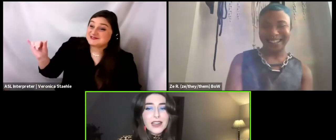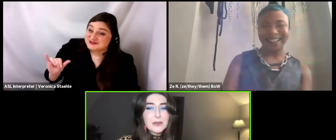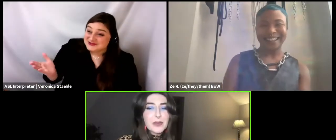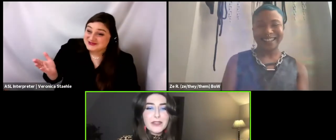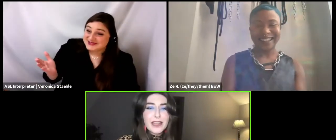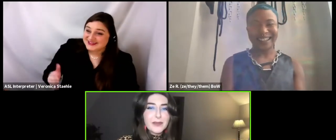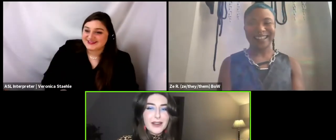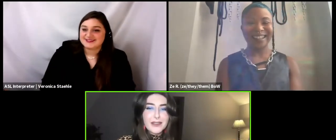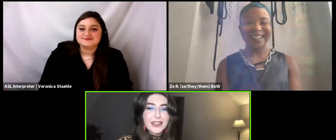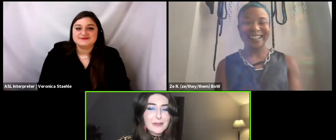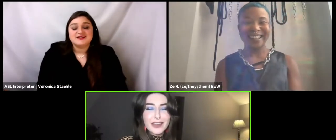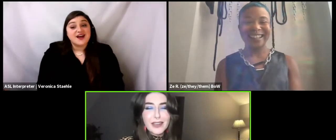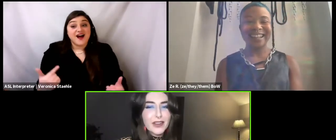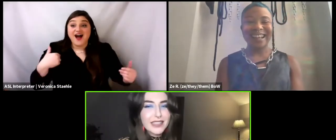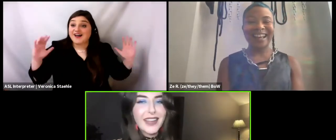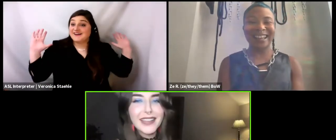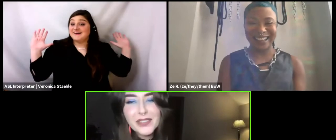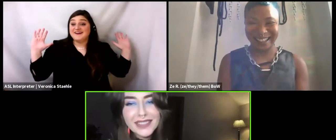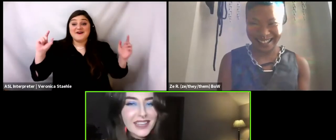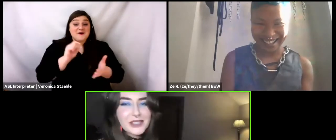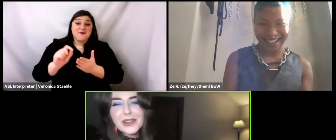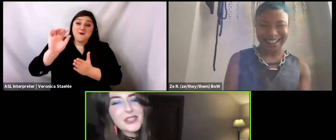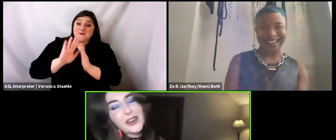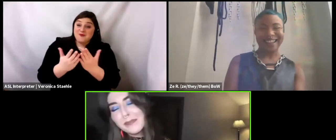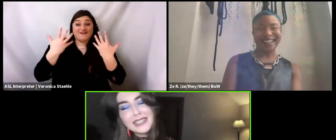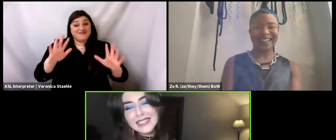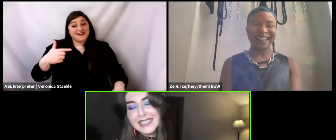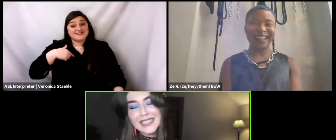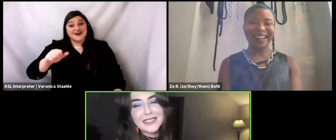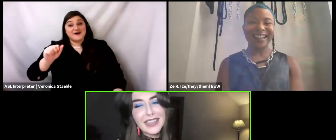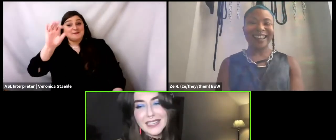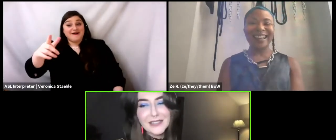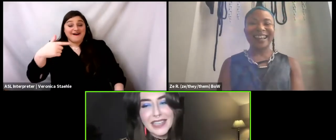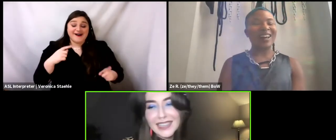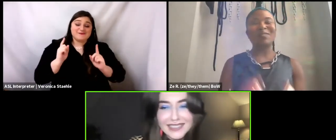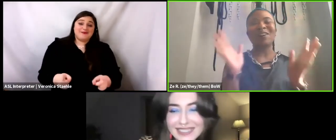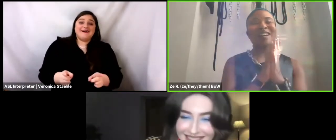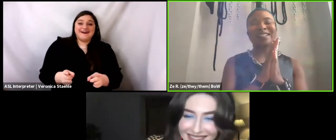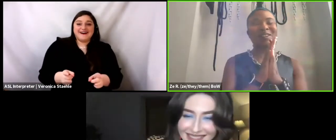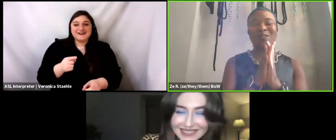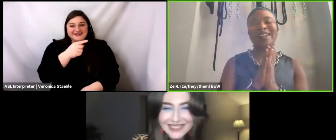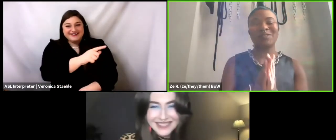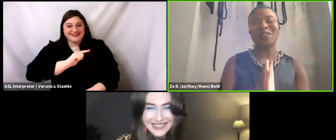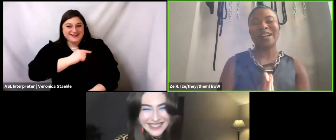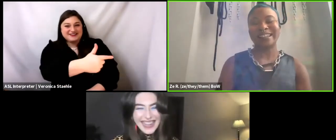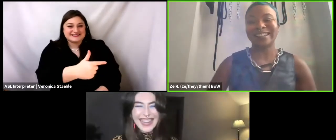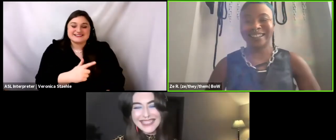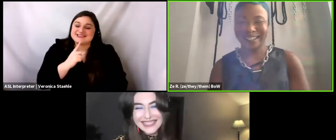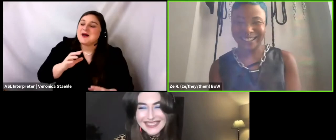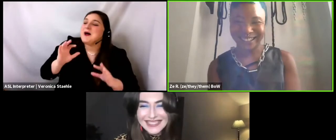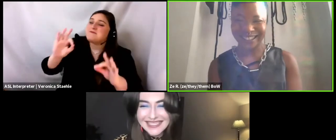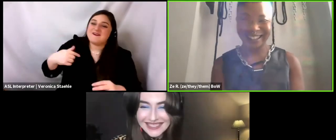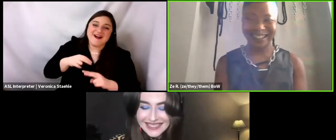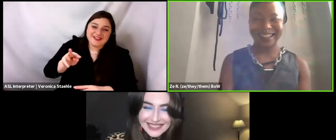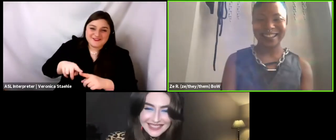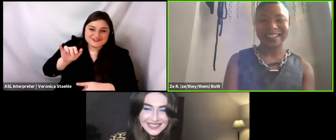going to just put my feet up now. I've written that book. I'm very tired. I just want to show off my titties and relax, really. Oh, perfect. We're here for it.